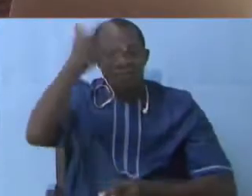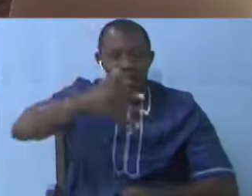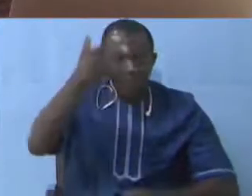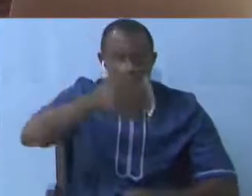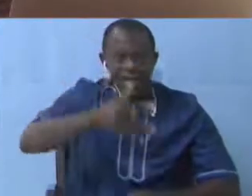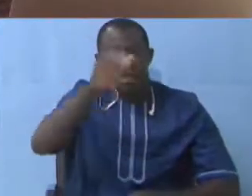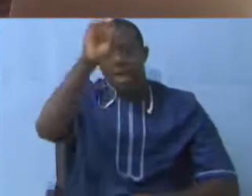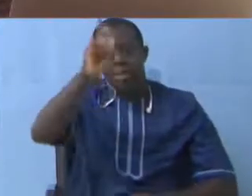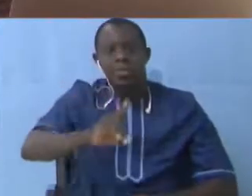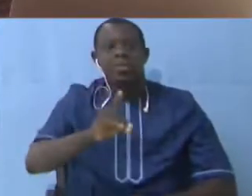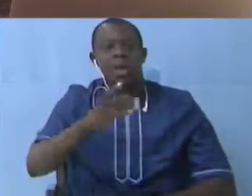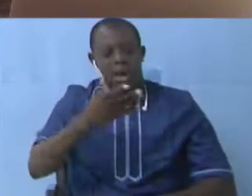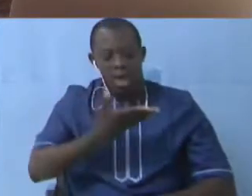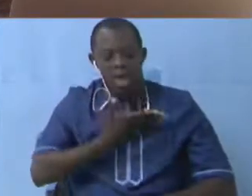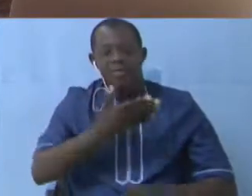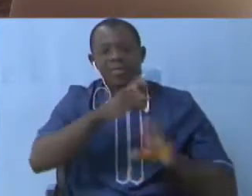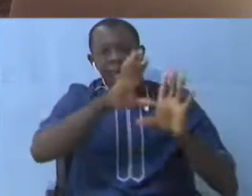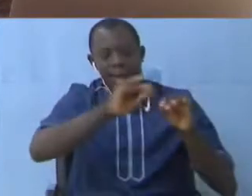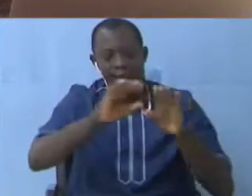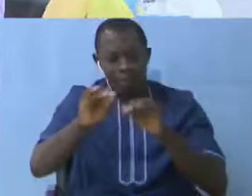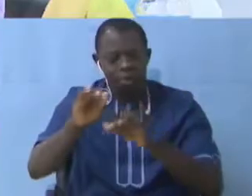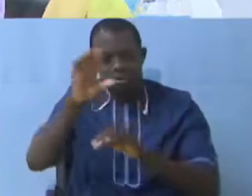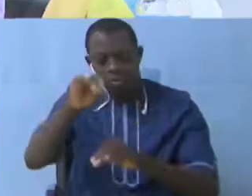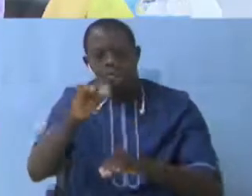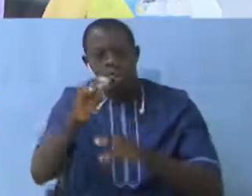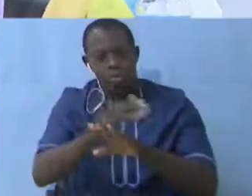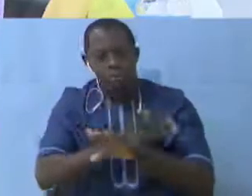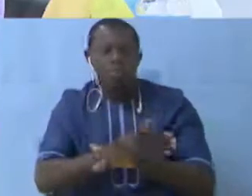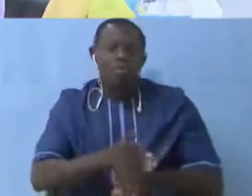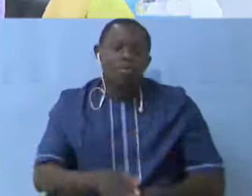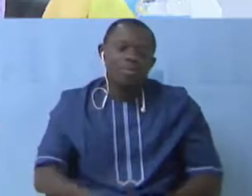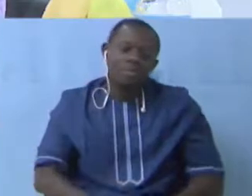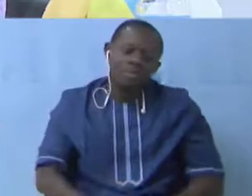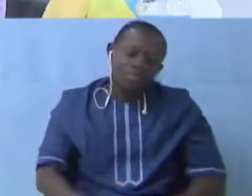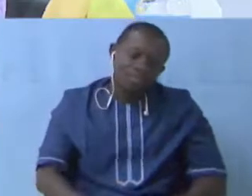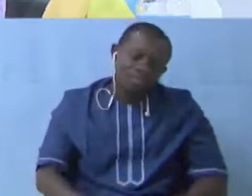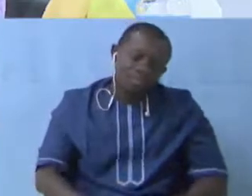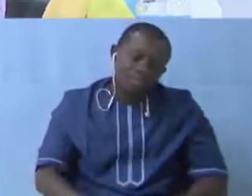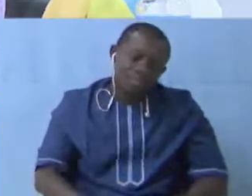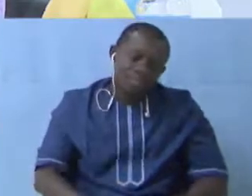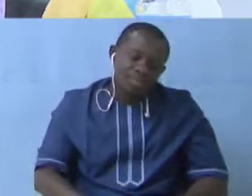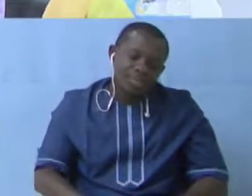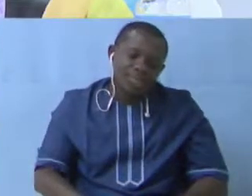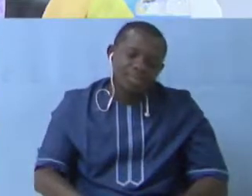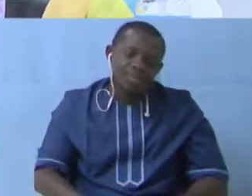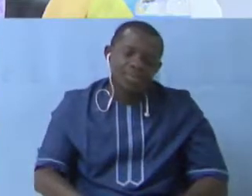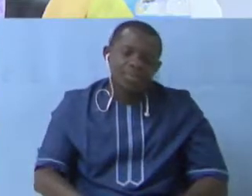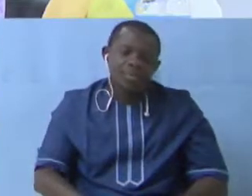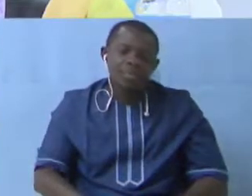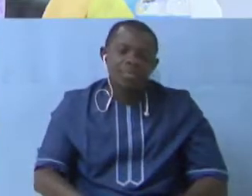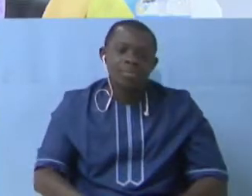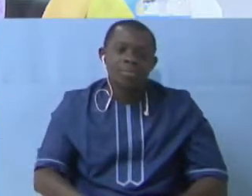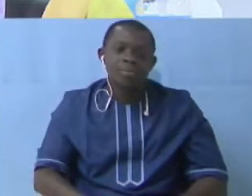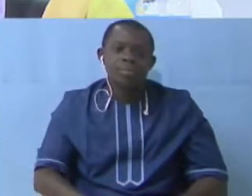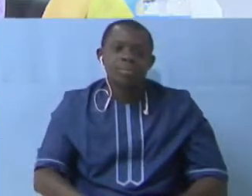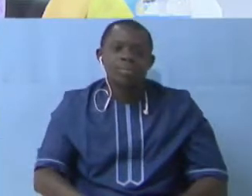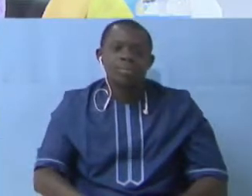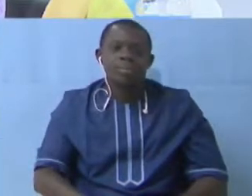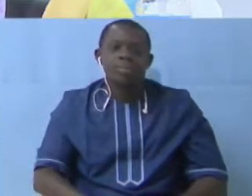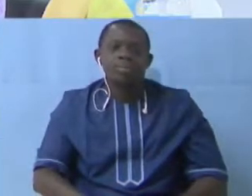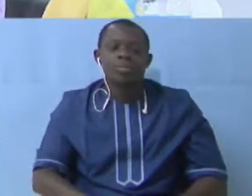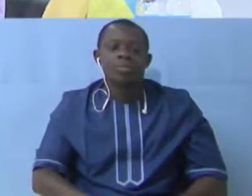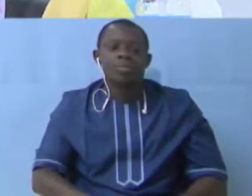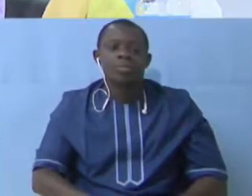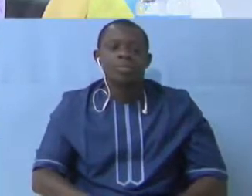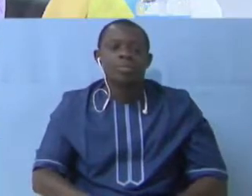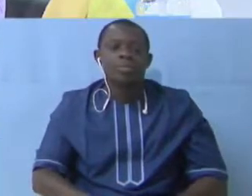toroxal nañ leen te dara génnu ci wala ñoo xam ne leen jàpp te ba léegi feeñuñ te dara génnu ci lu mel ni ki Chief Mane fukki fan ak juróom benn tamit ci weeri